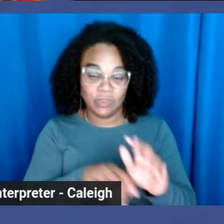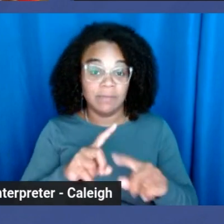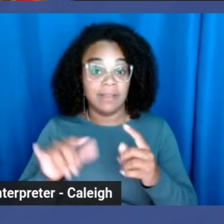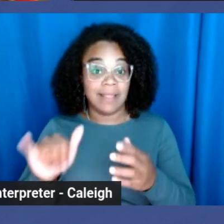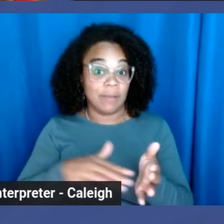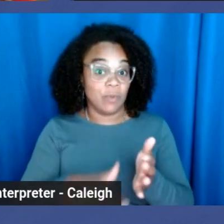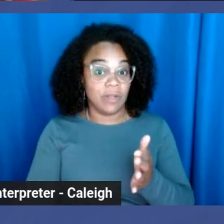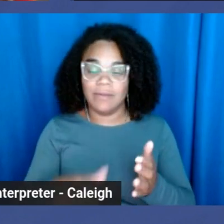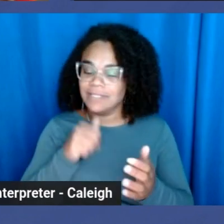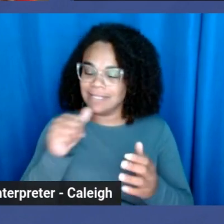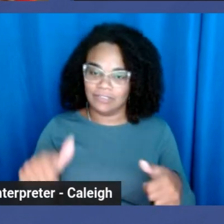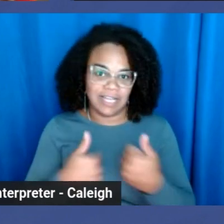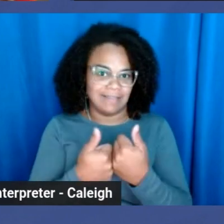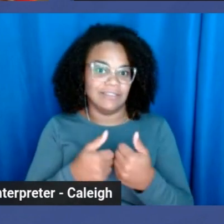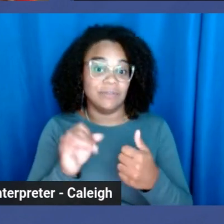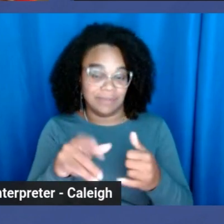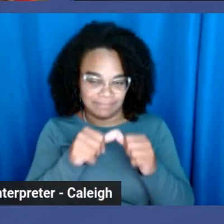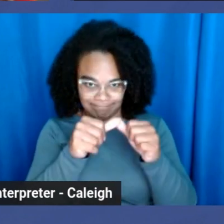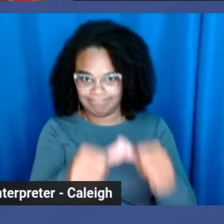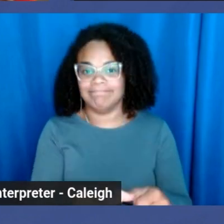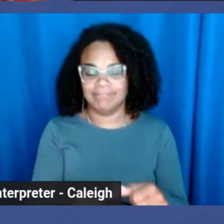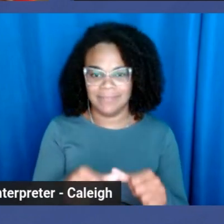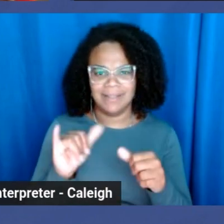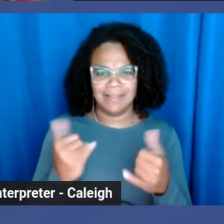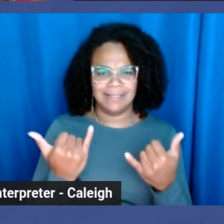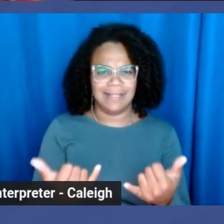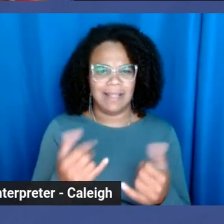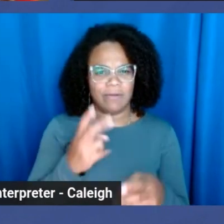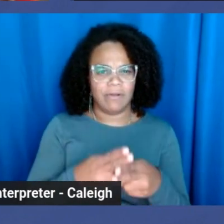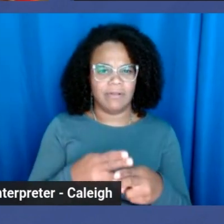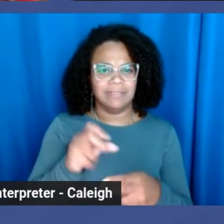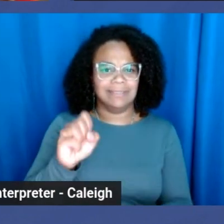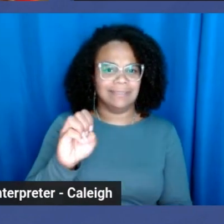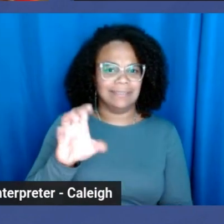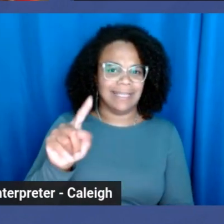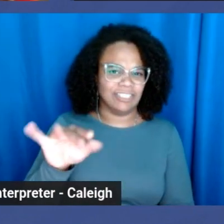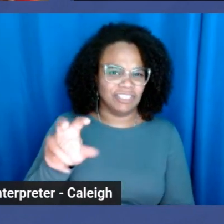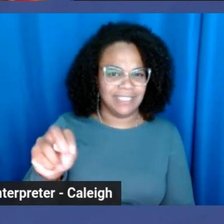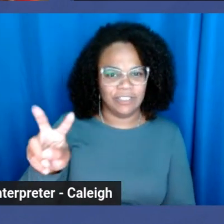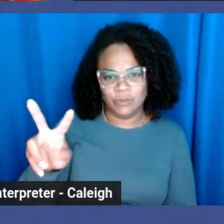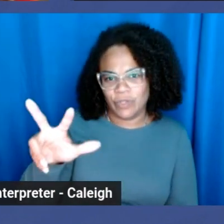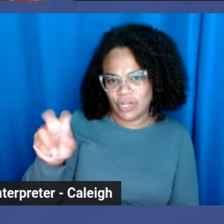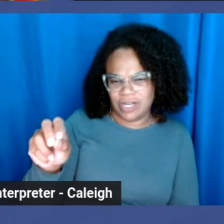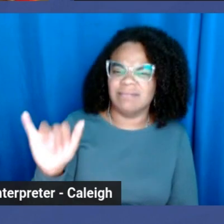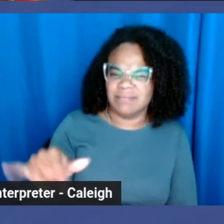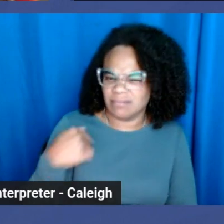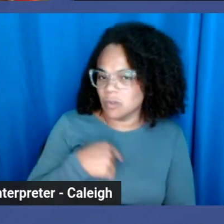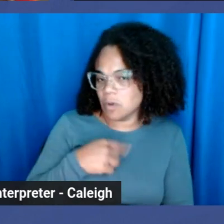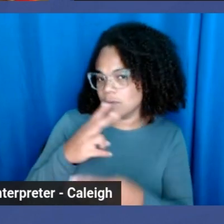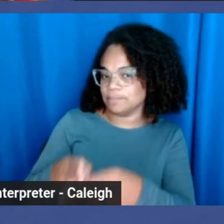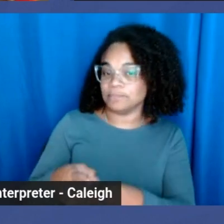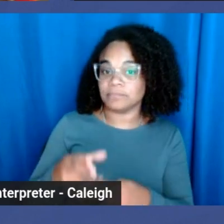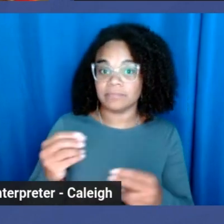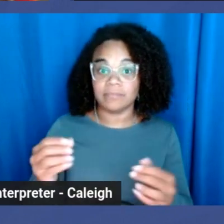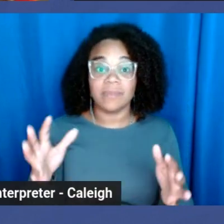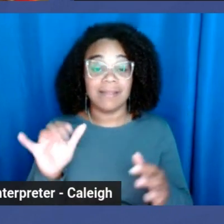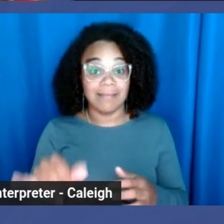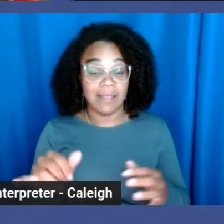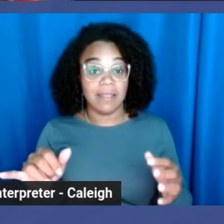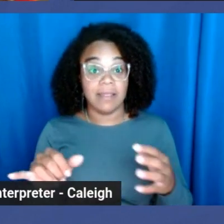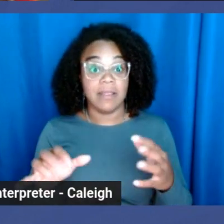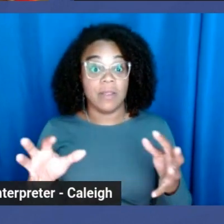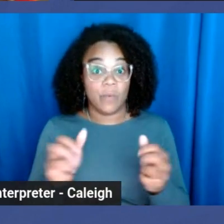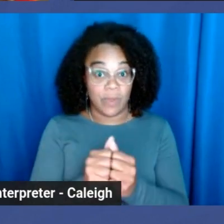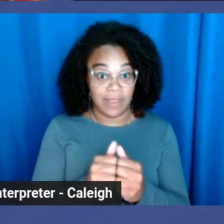not challenged and remained. That's now called Section 230, as we refer to it. And the combination of the